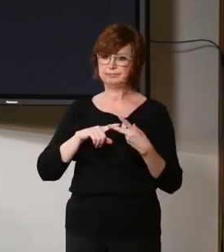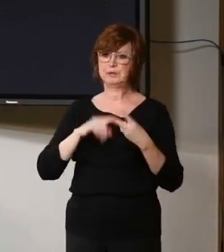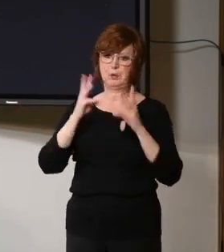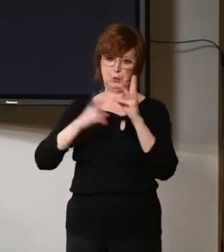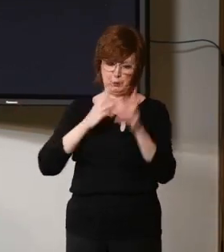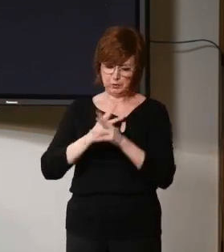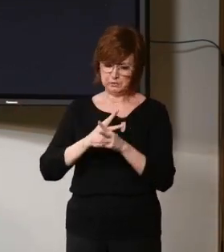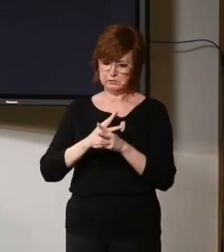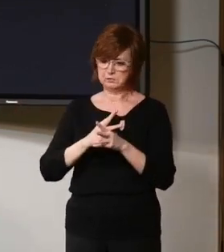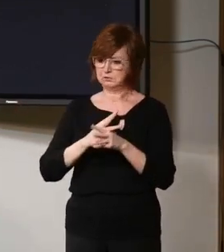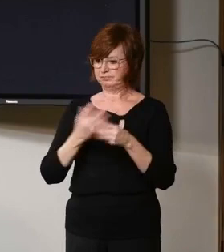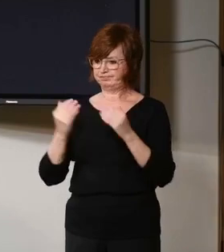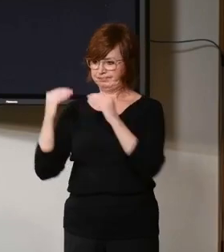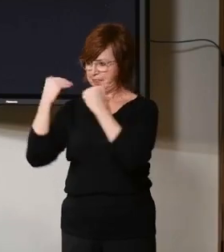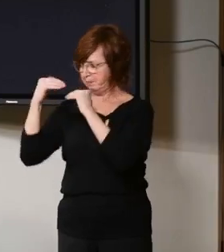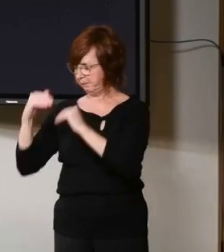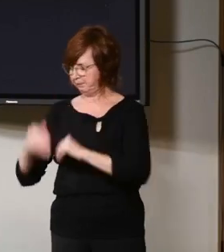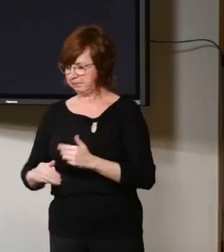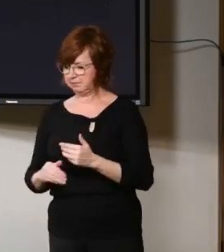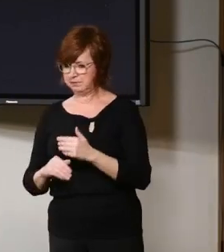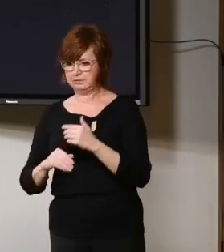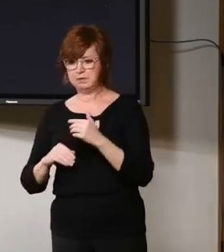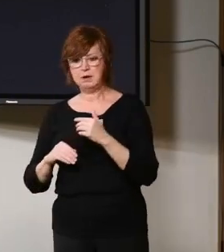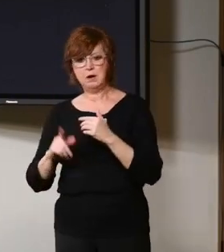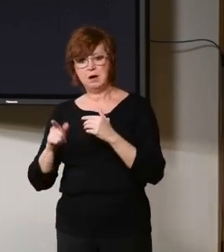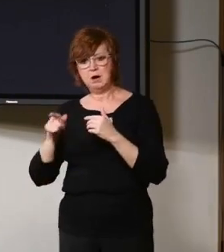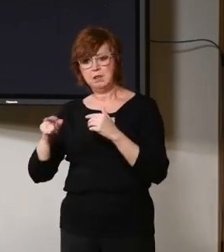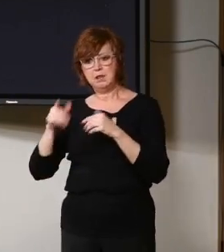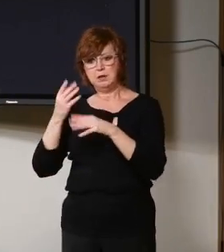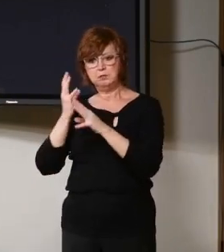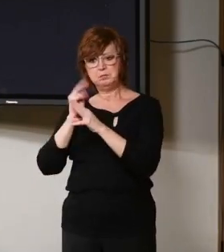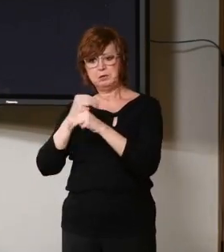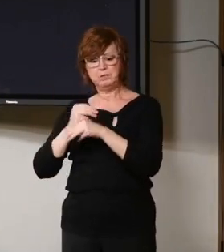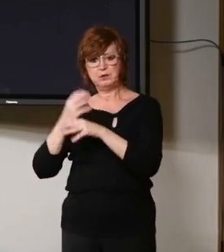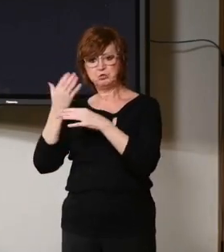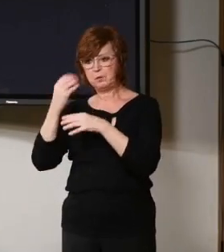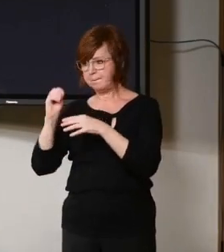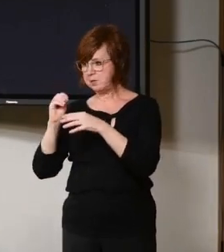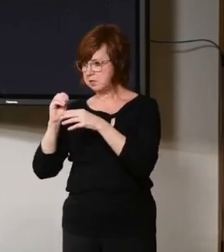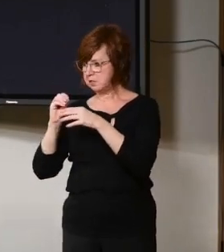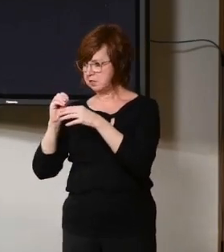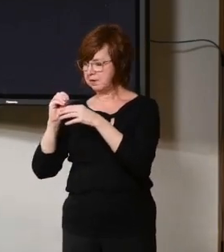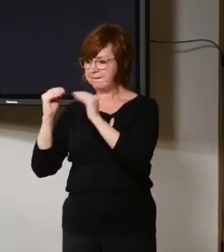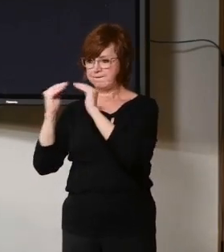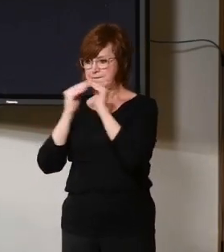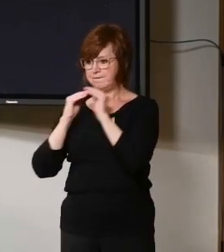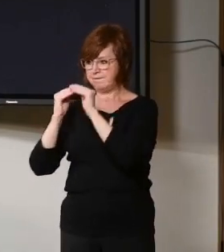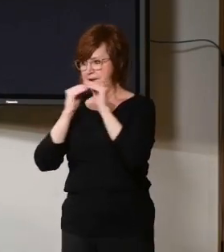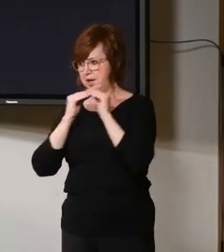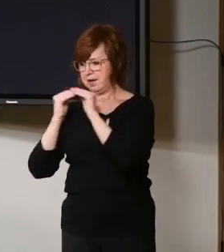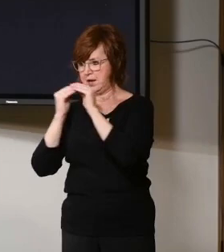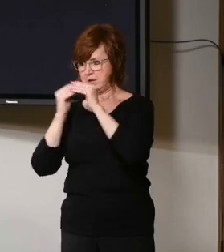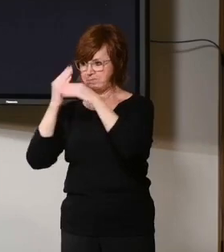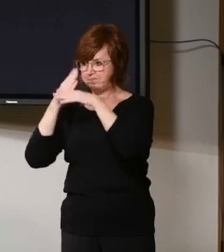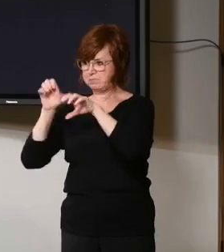because it's being distributed equitably by manufacturers. So we're getting our orders, but we're not getting exactly what we ordered.